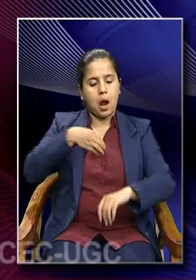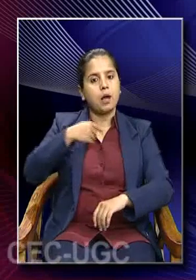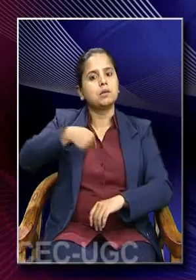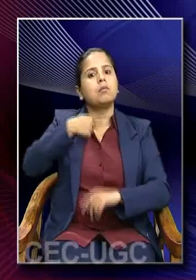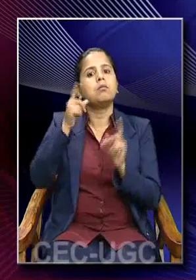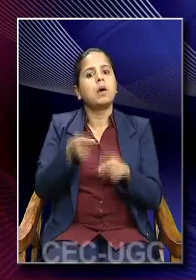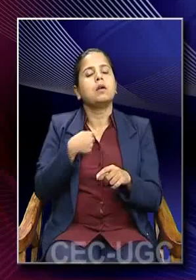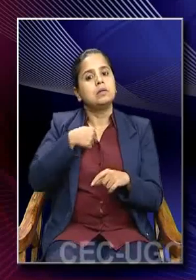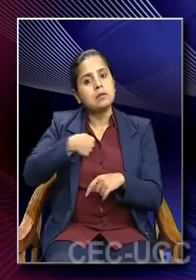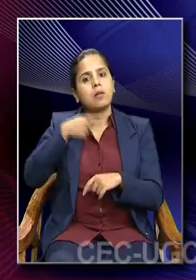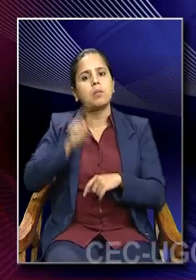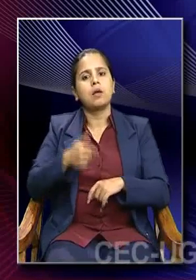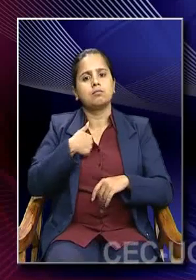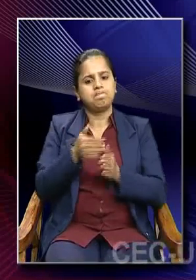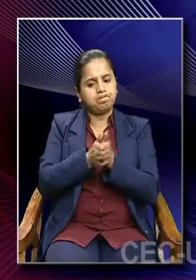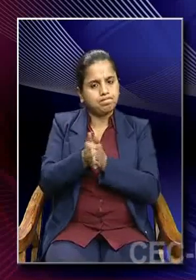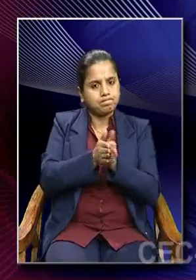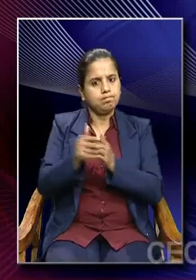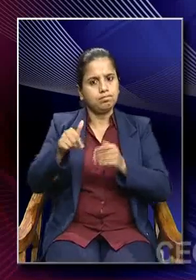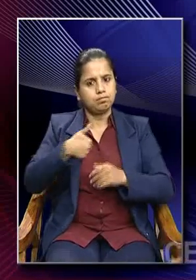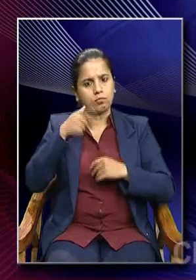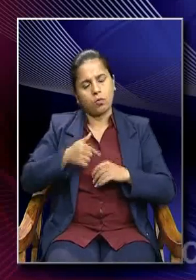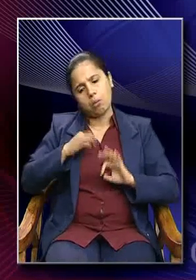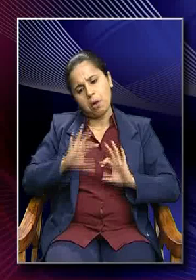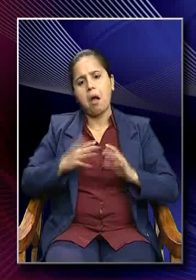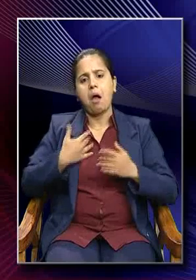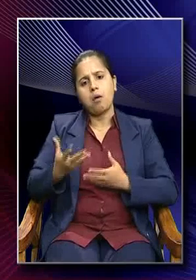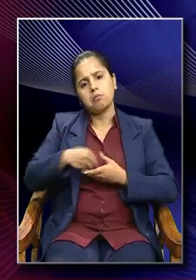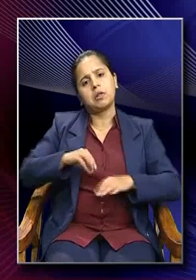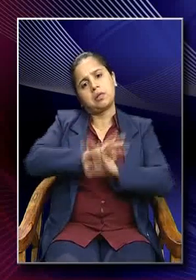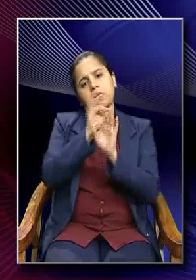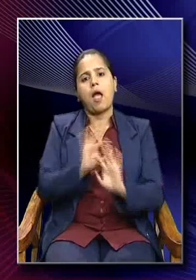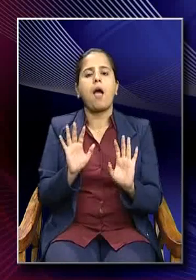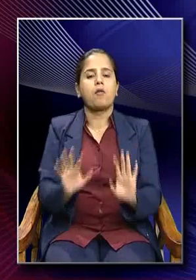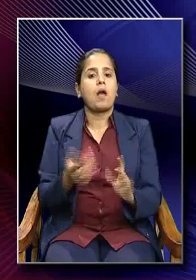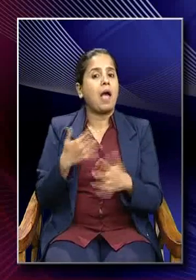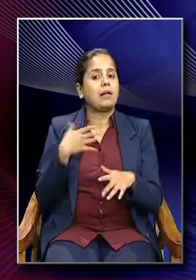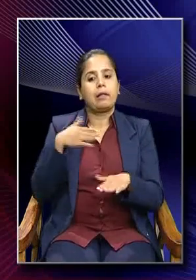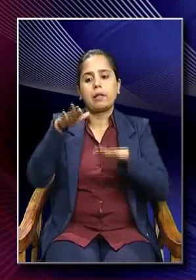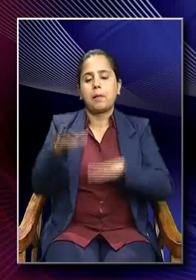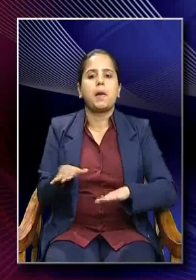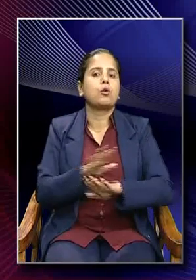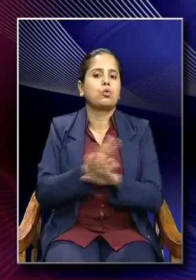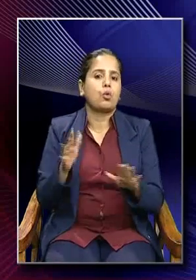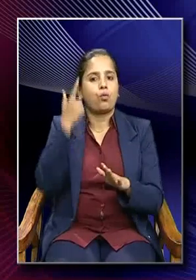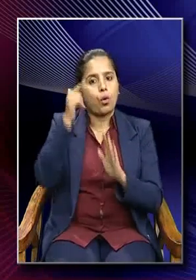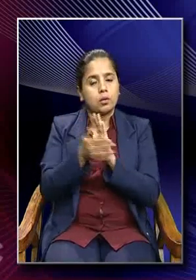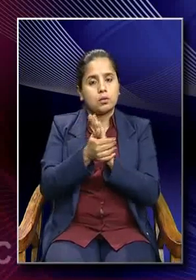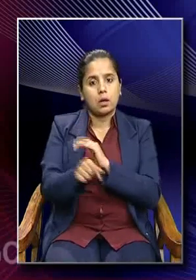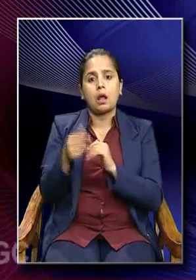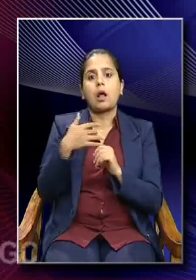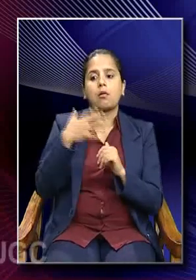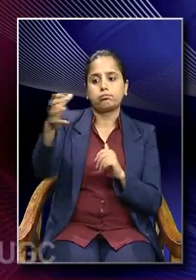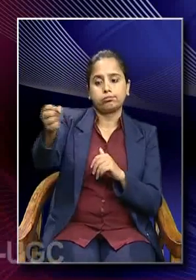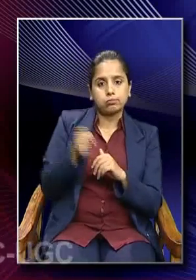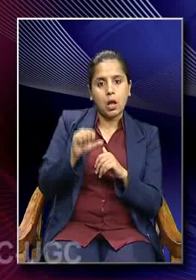be self-motivated and self-sufficient in that. Not depending on the skill for import